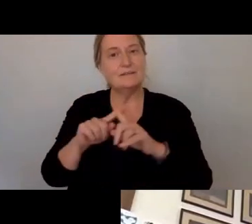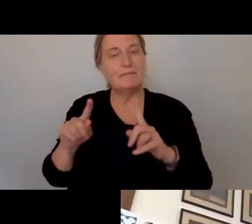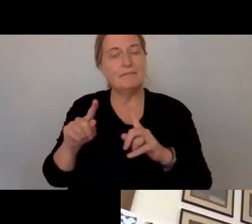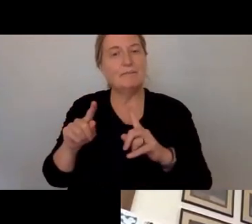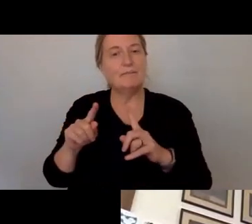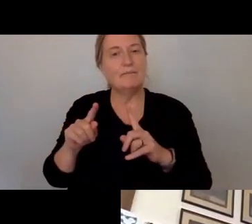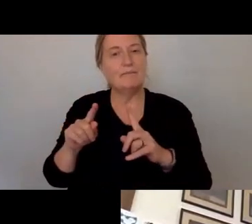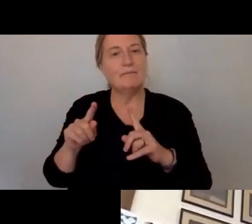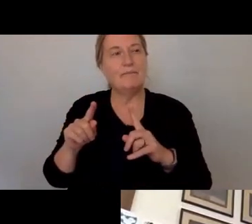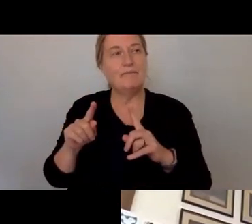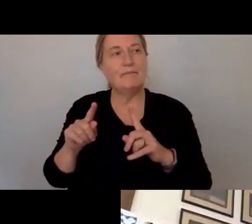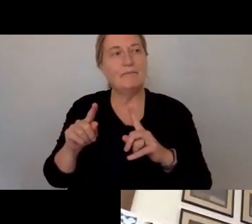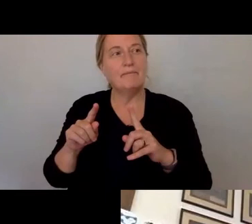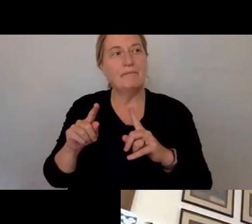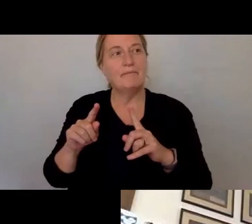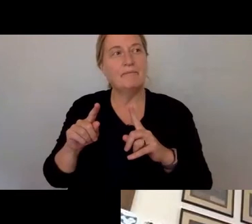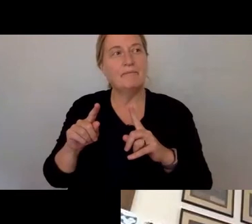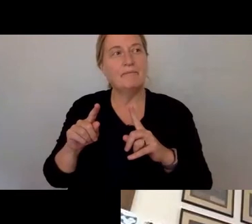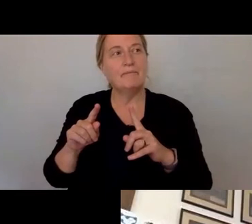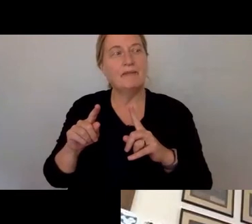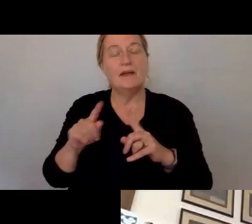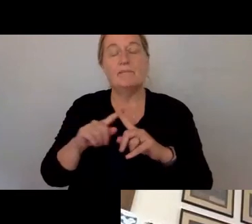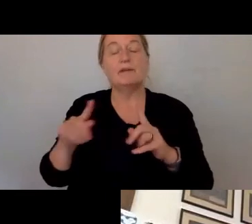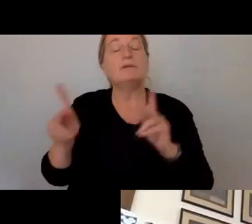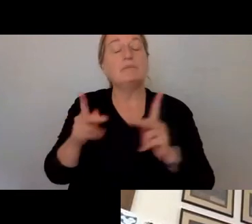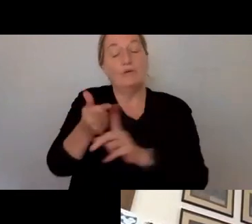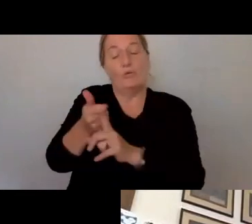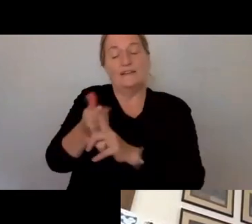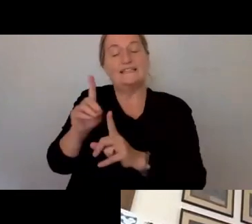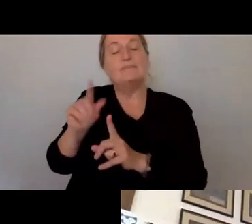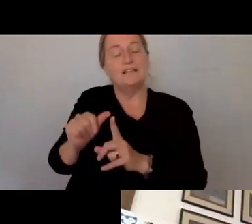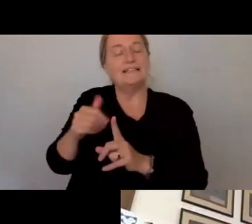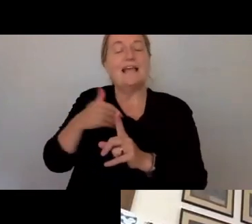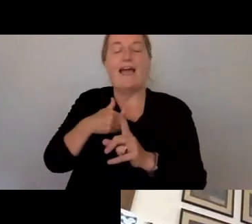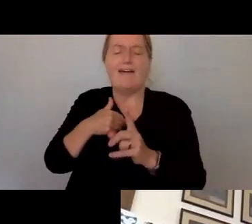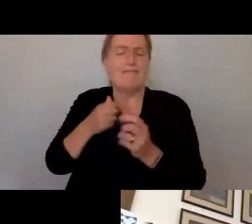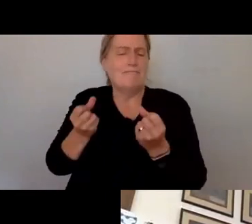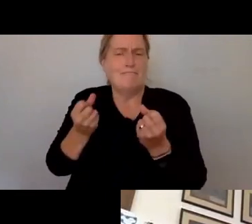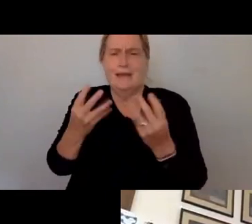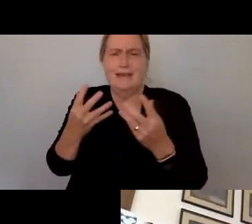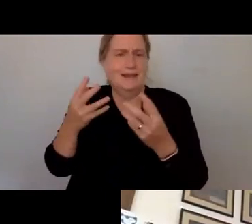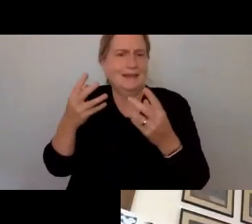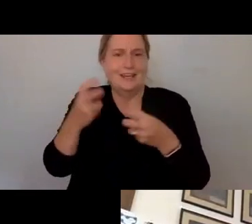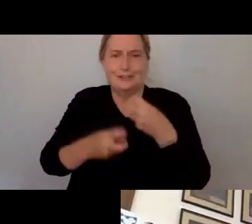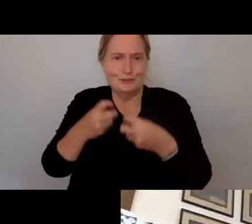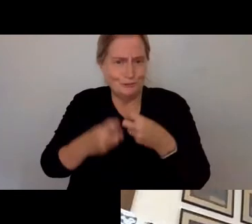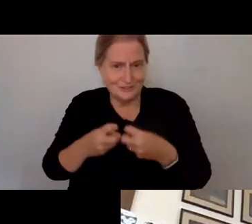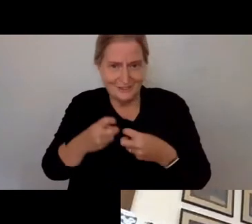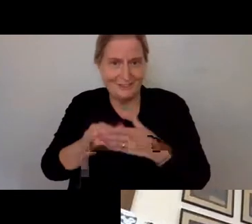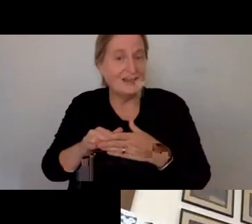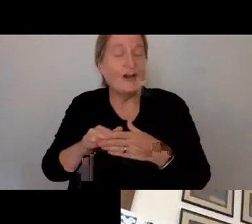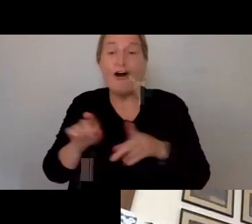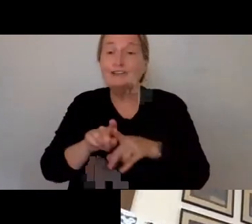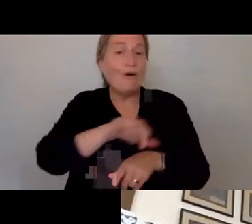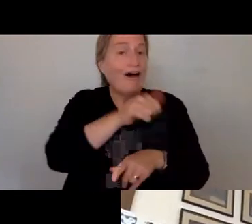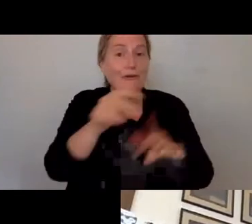with disabilities have in common with a whole lot of other Americans that we have not paid attention to at